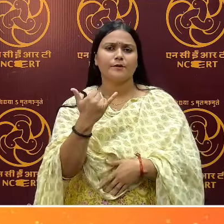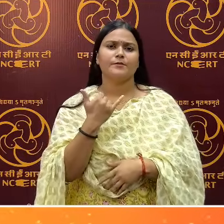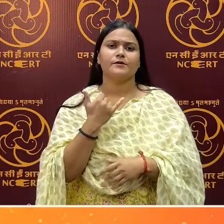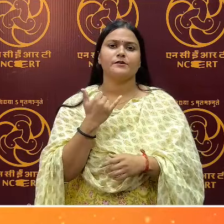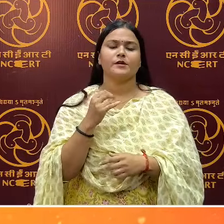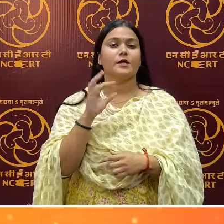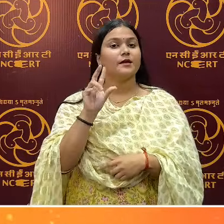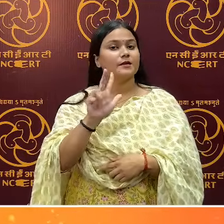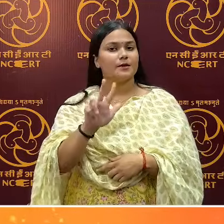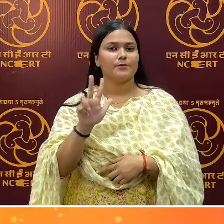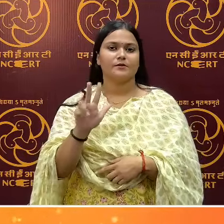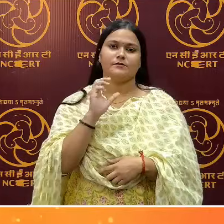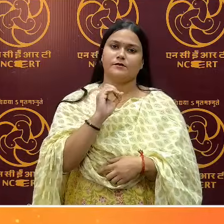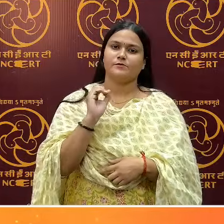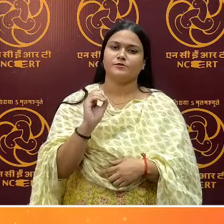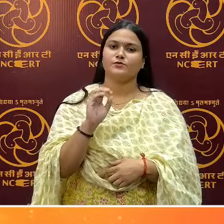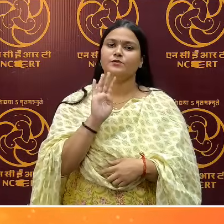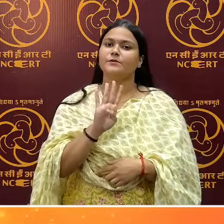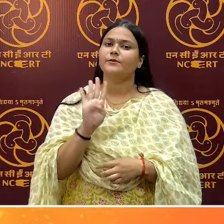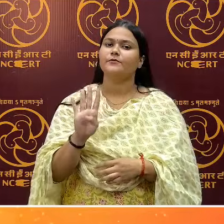is